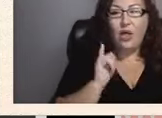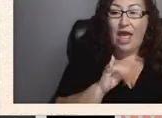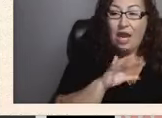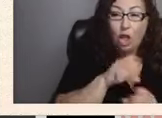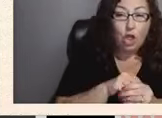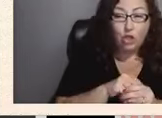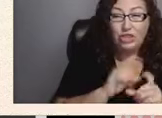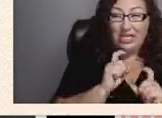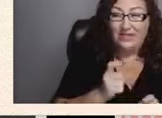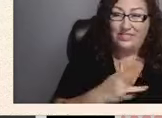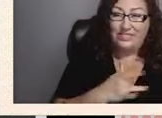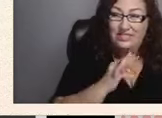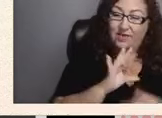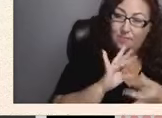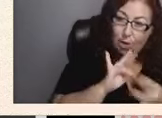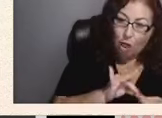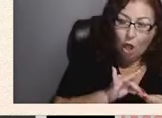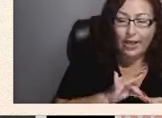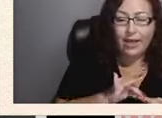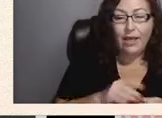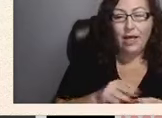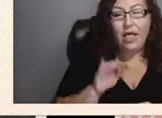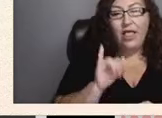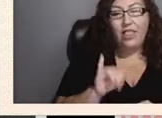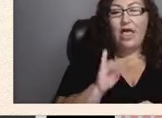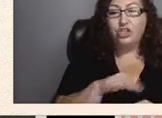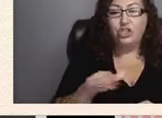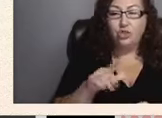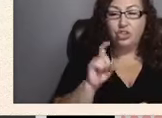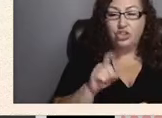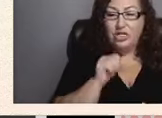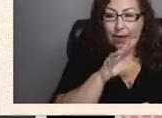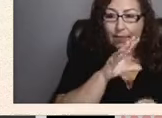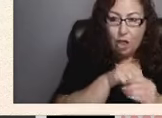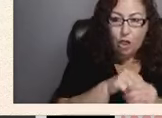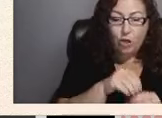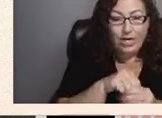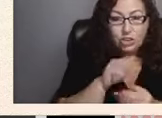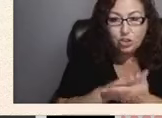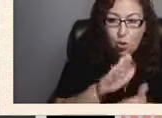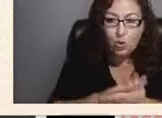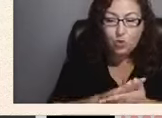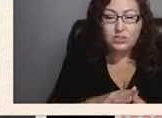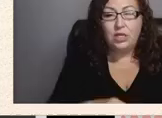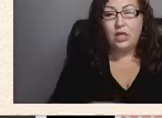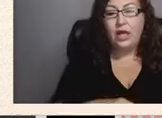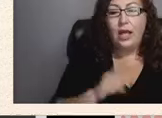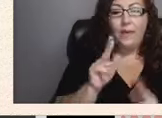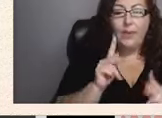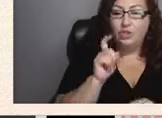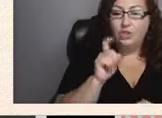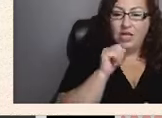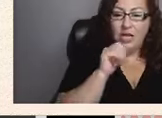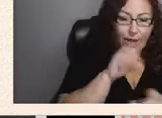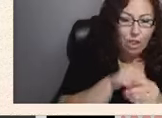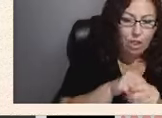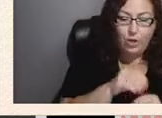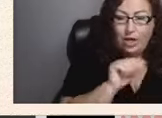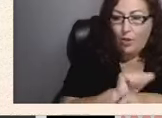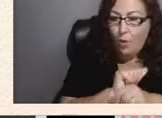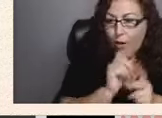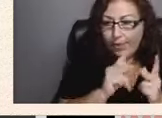of belonging, that, children shouldn't be included in schools and that people shouldn't be included in the workplace